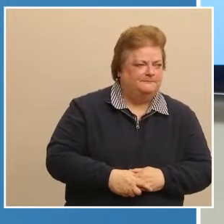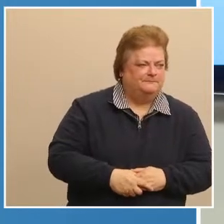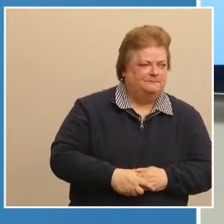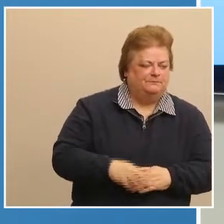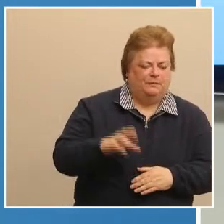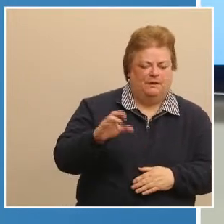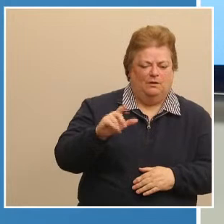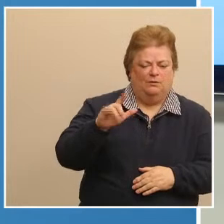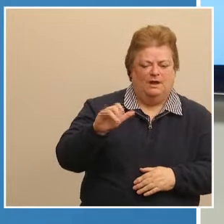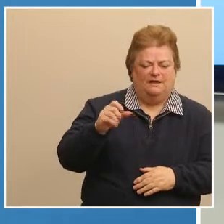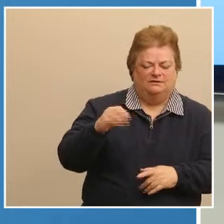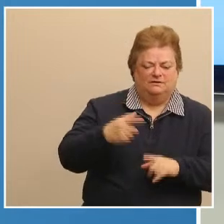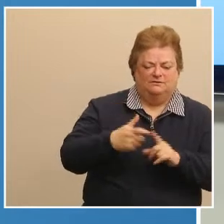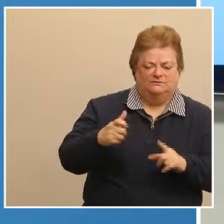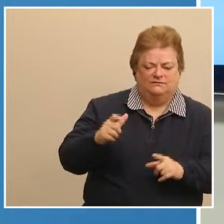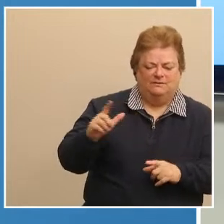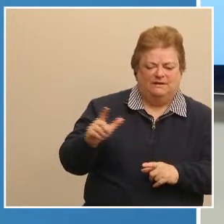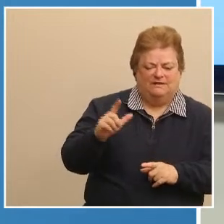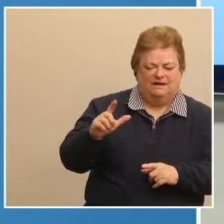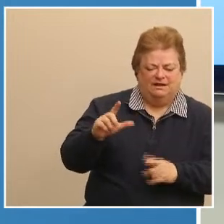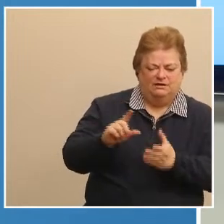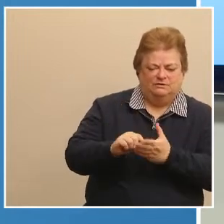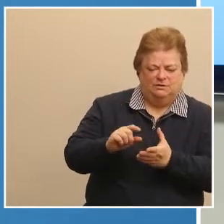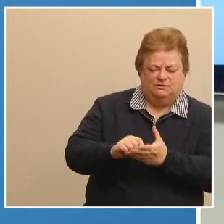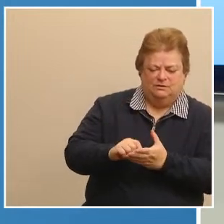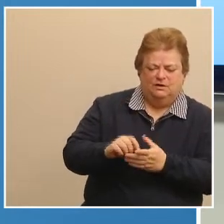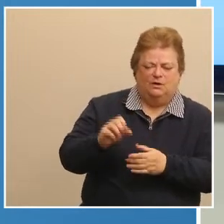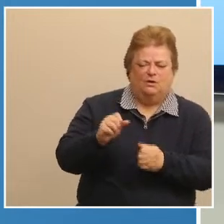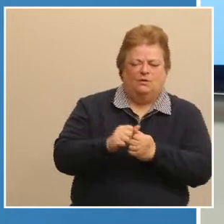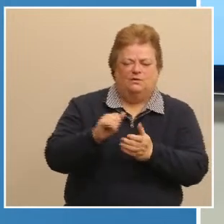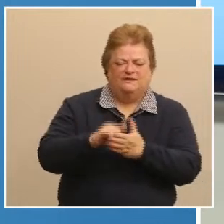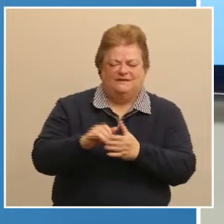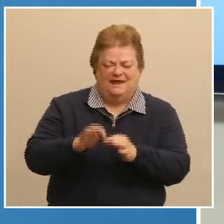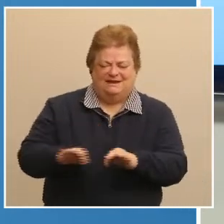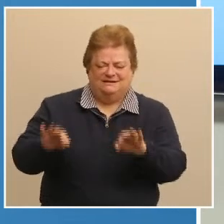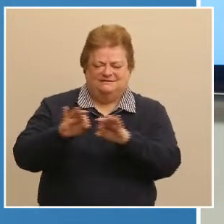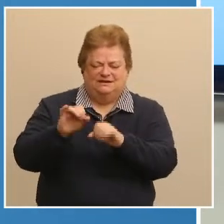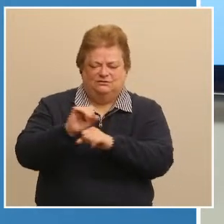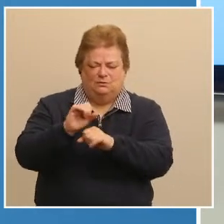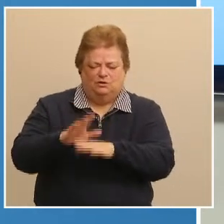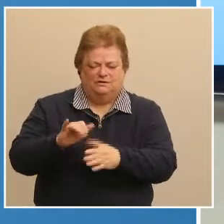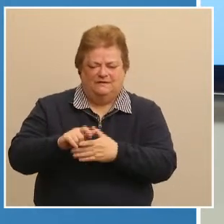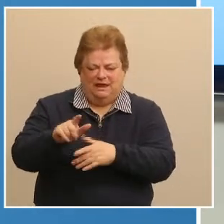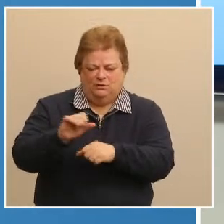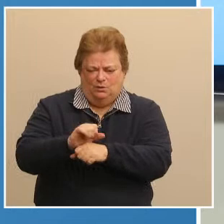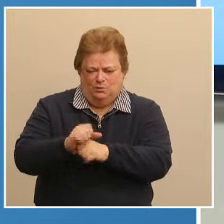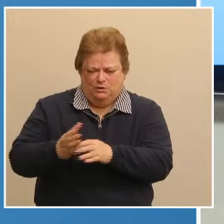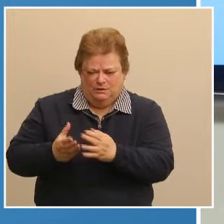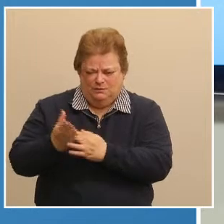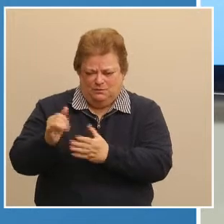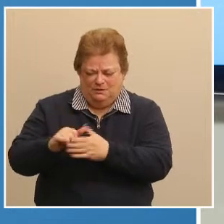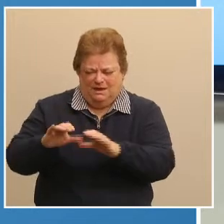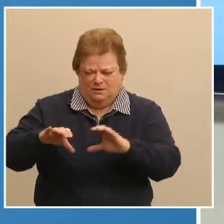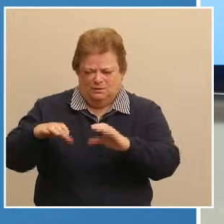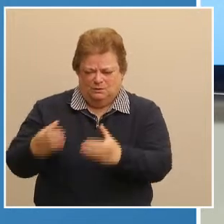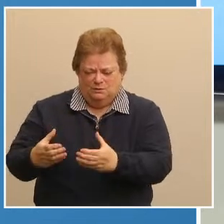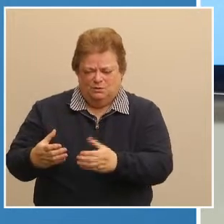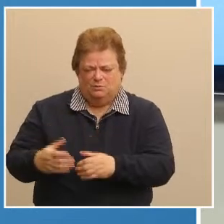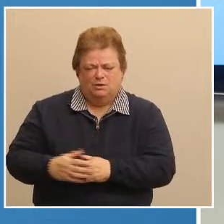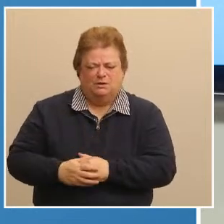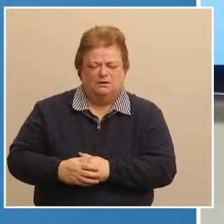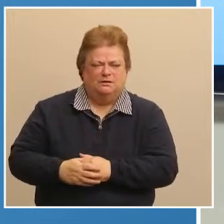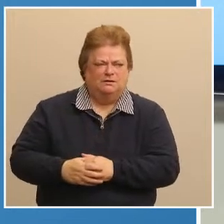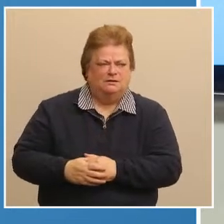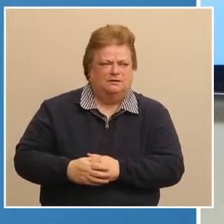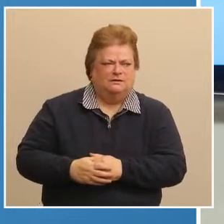Director Lopez, with the essential worker groups that you are prioritized and working through in 1B, what are the